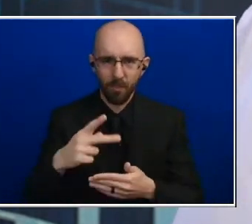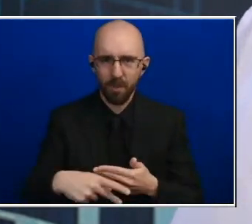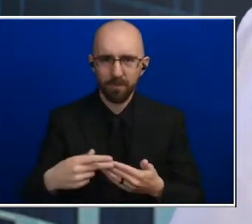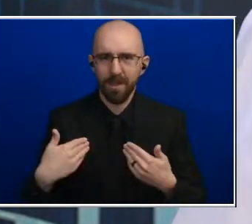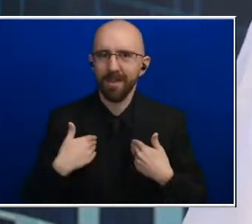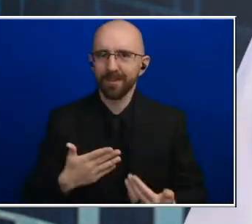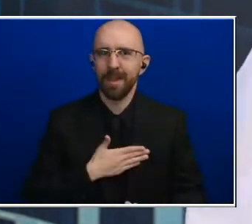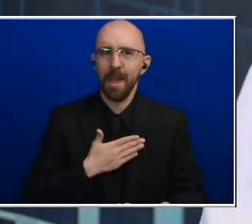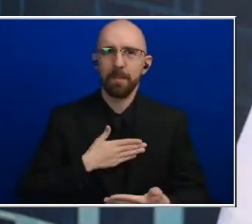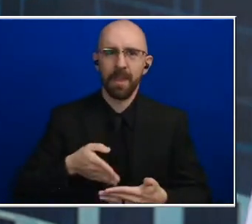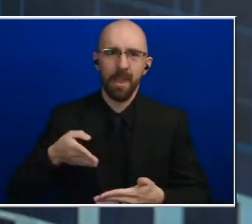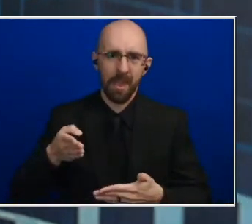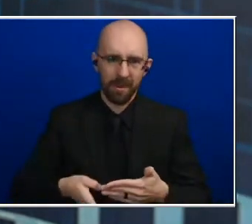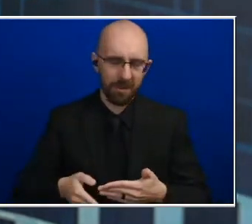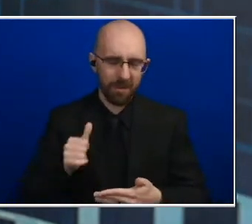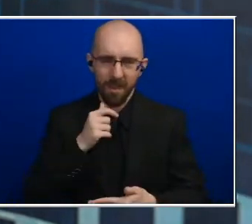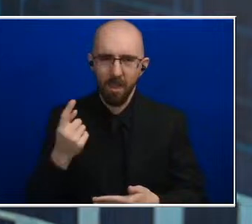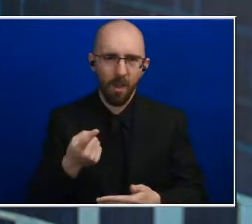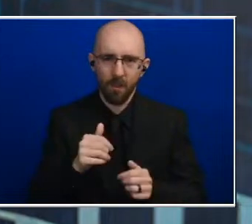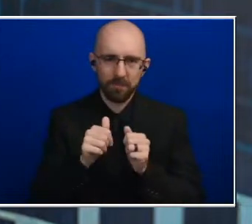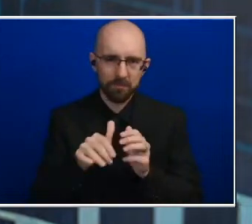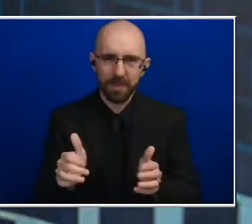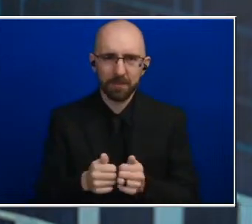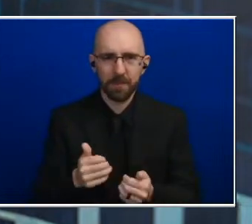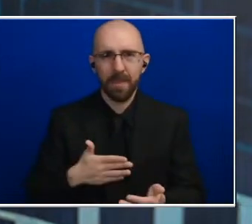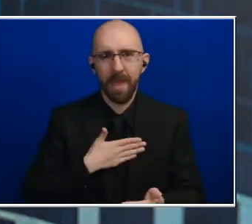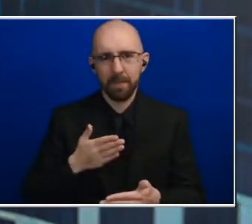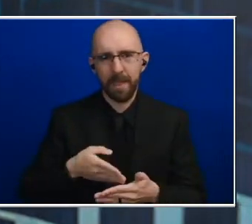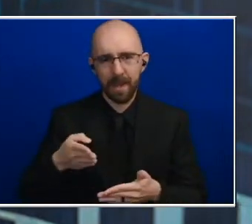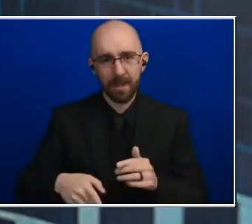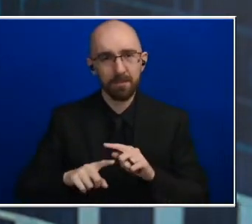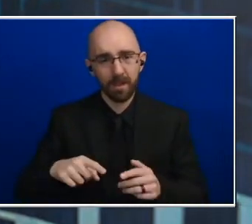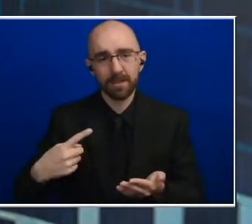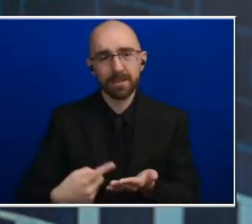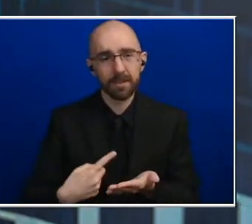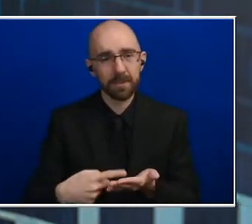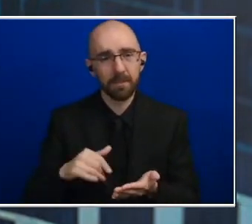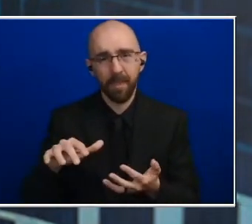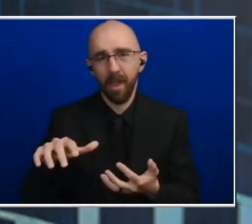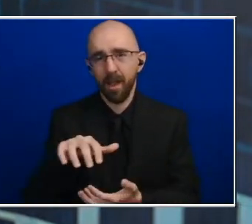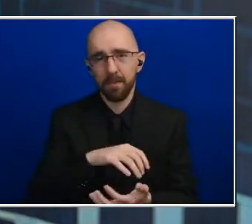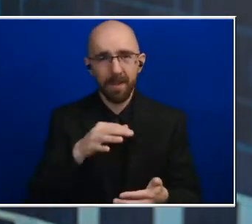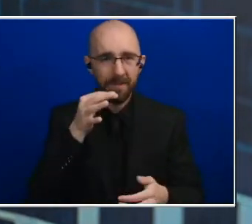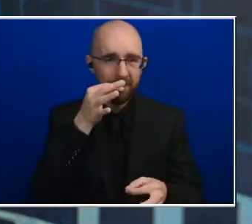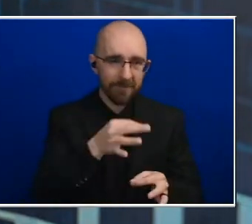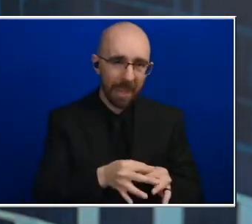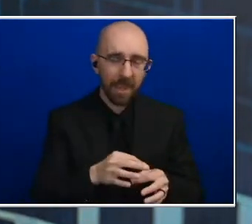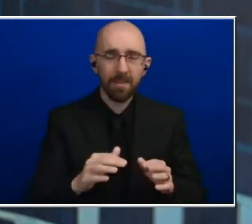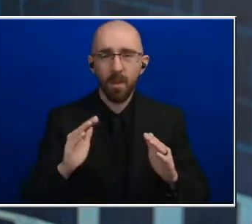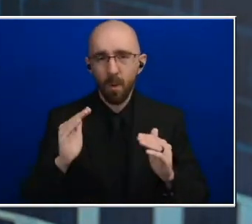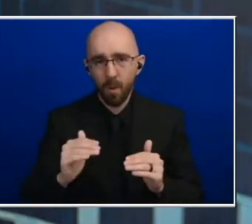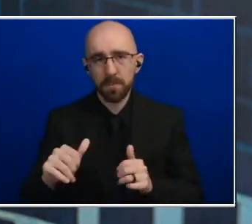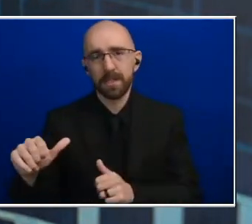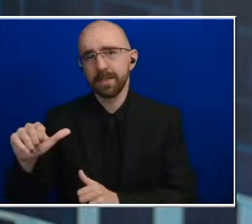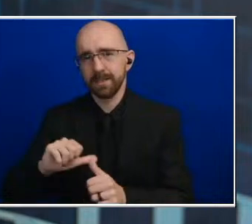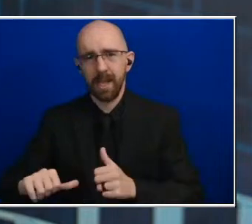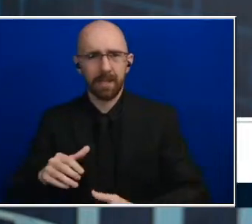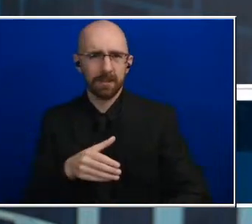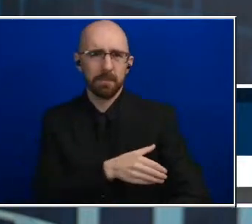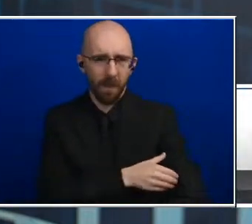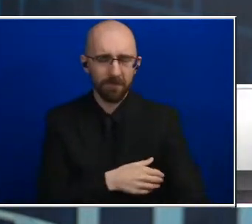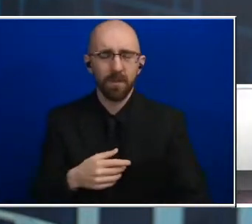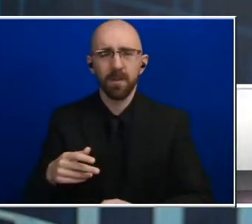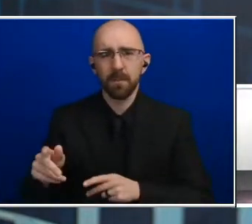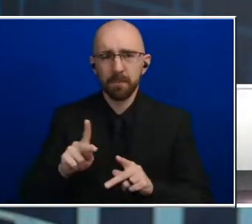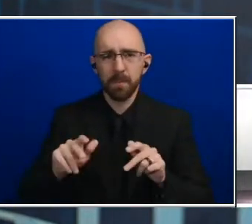always blessed with happy endings, but sometimes that combination of faith, hope, and science is pretty powerful. And people could deny the reality